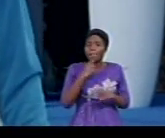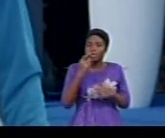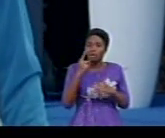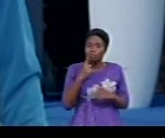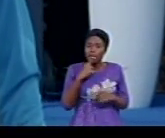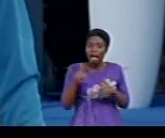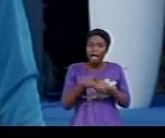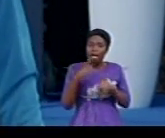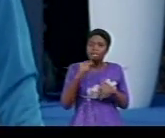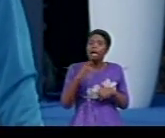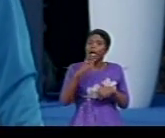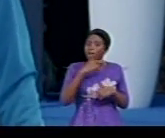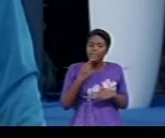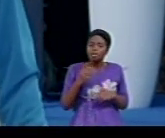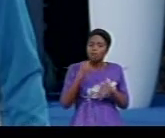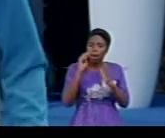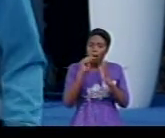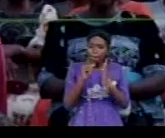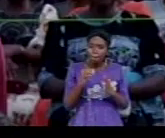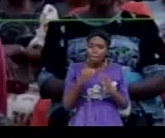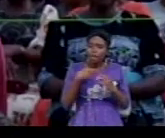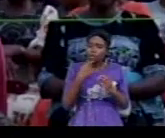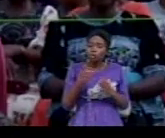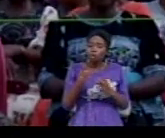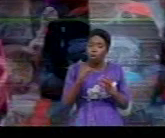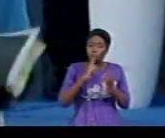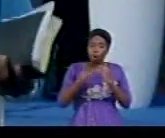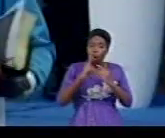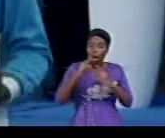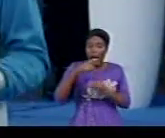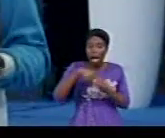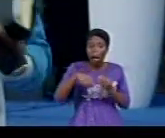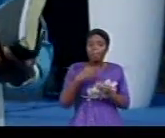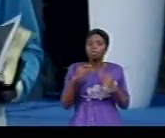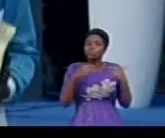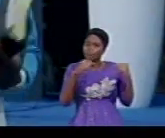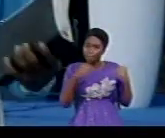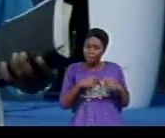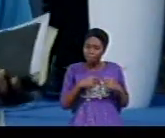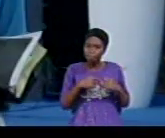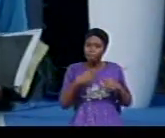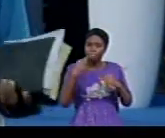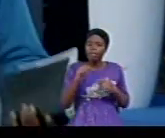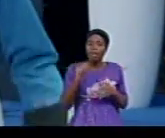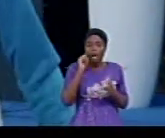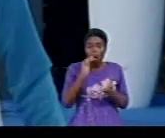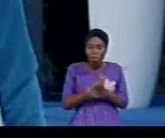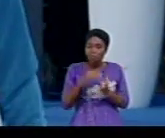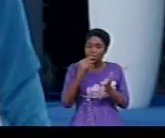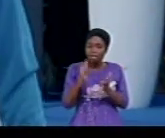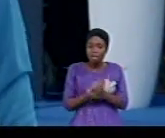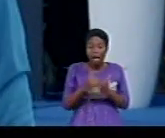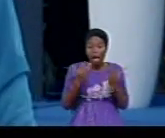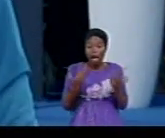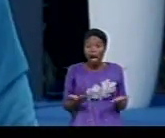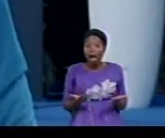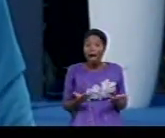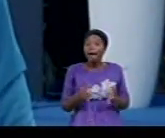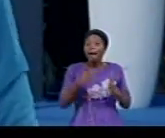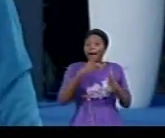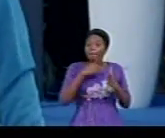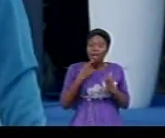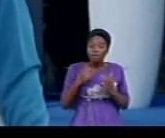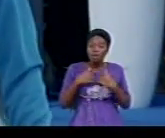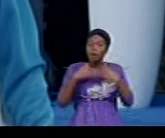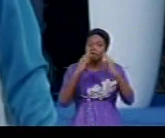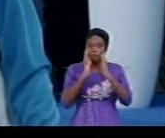boy and pain. Praise the Lord. As I was going, my wife called, he said, your biggest daddy has prayed. I think you should believe by now. When I got to the